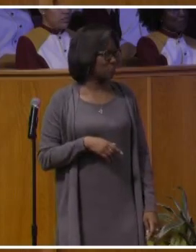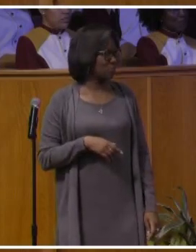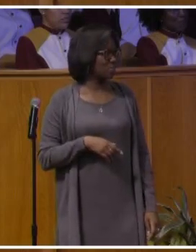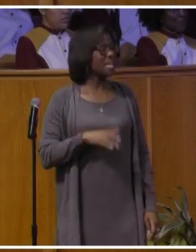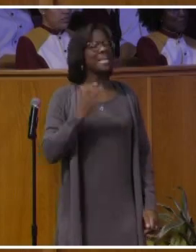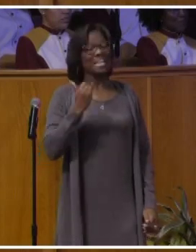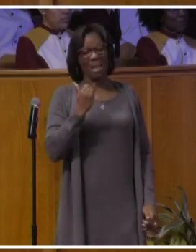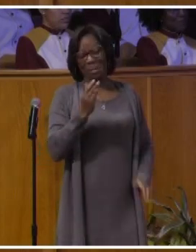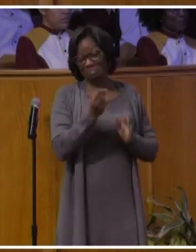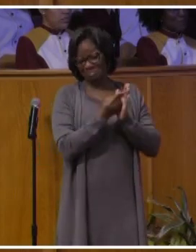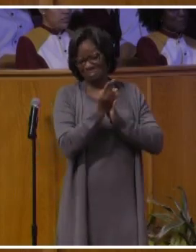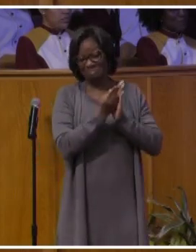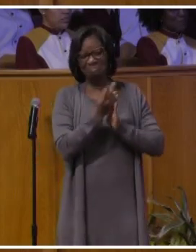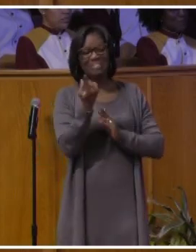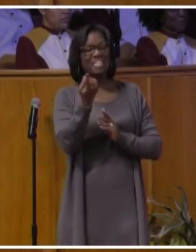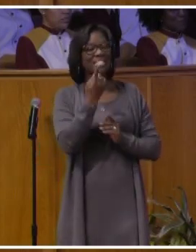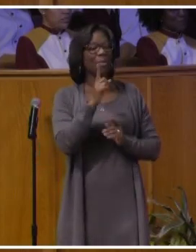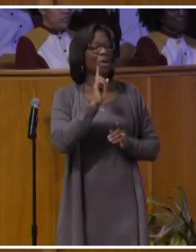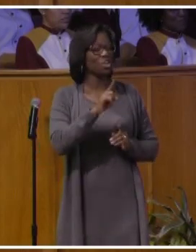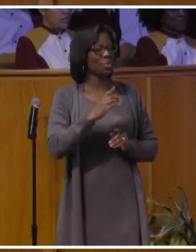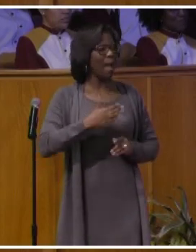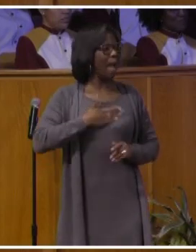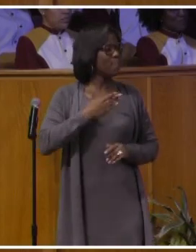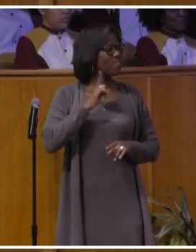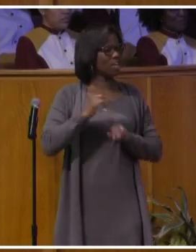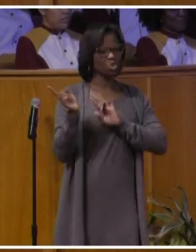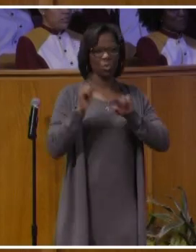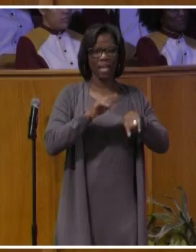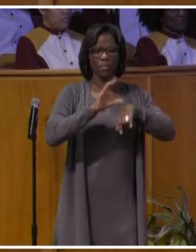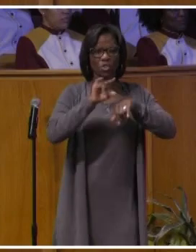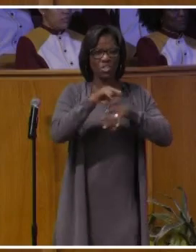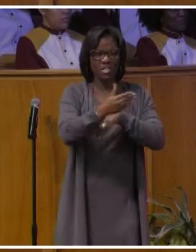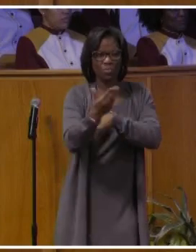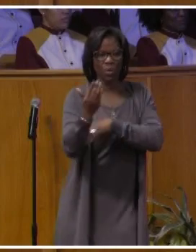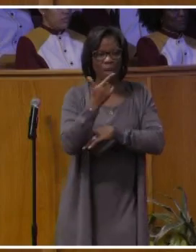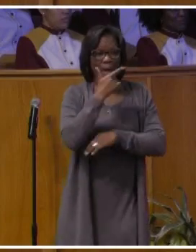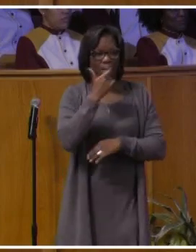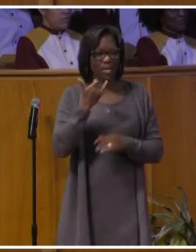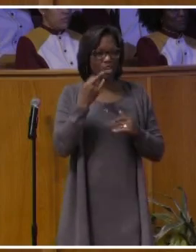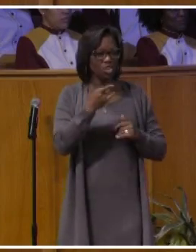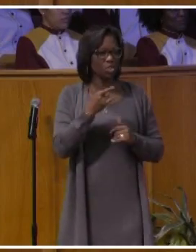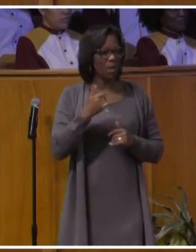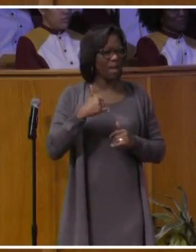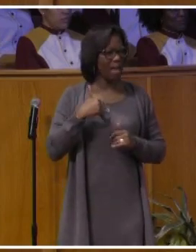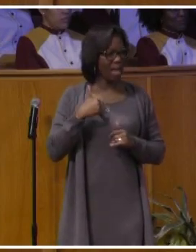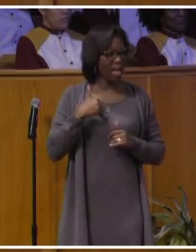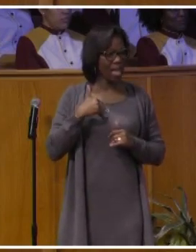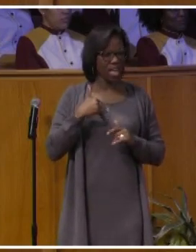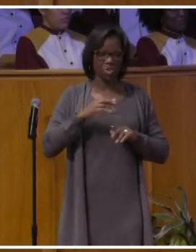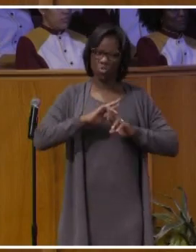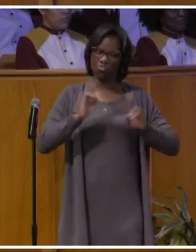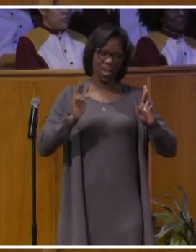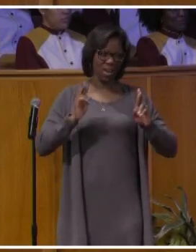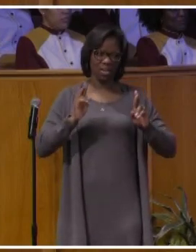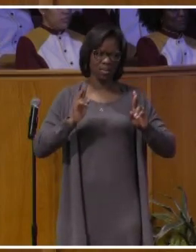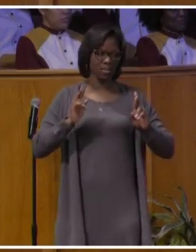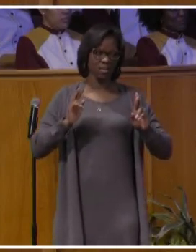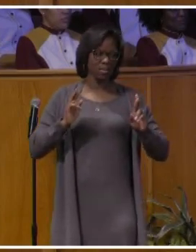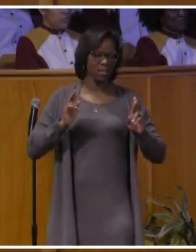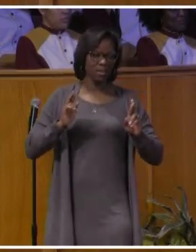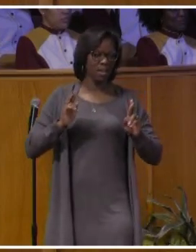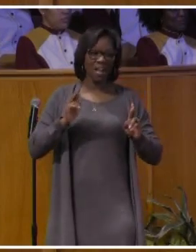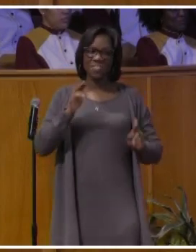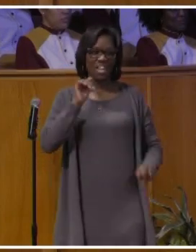As a matter of fact, there's somebody, you glad you came to church this morning because you had it set in your mind